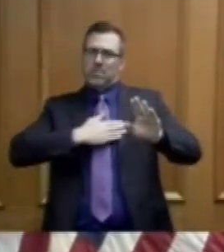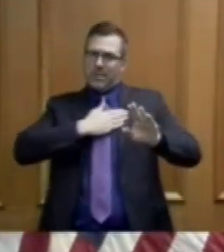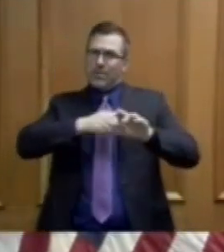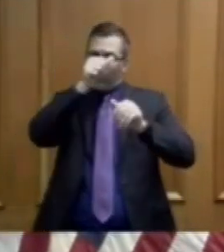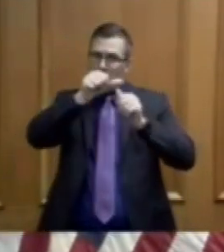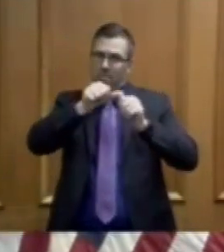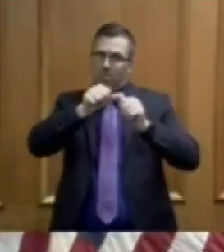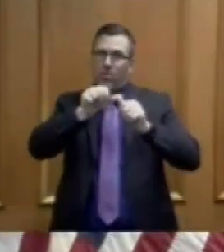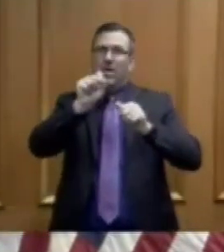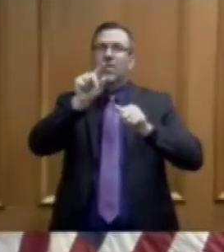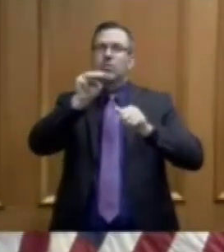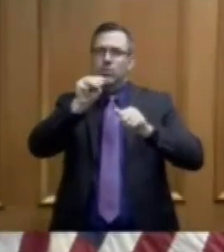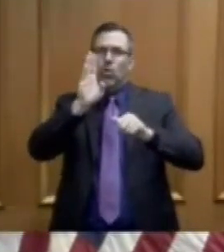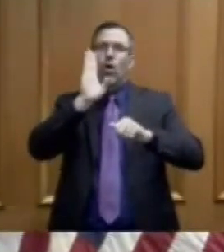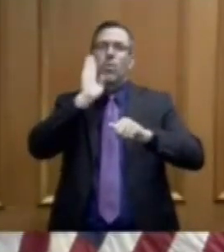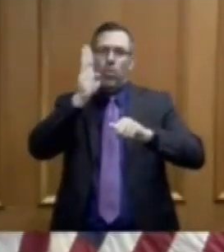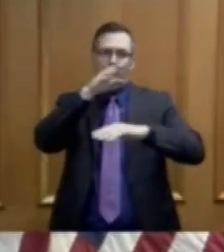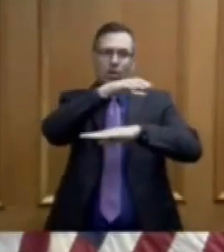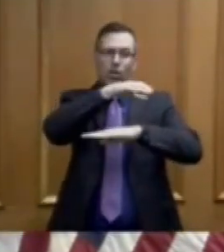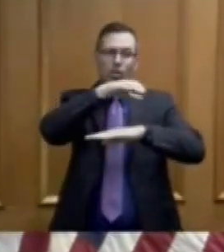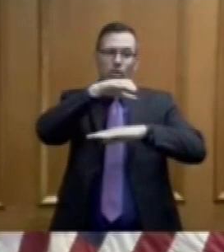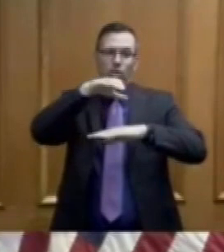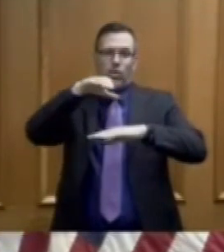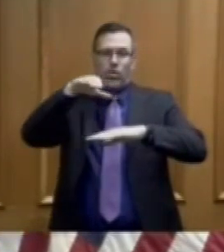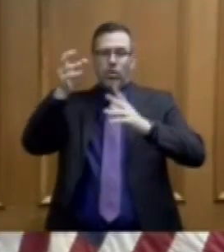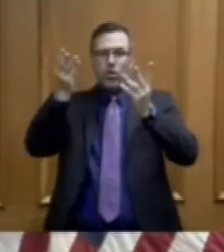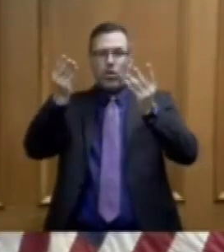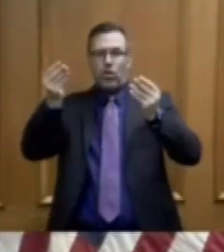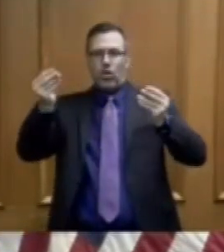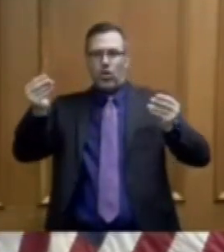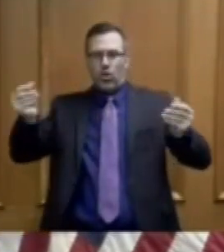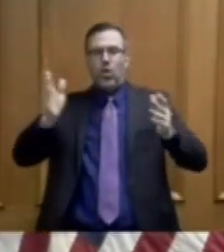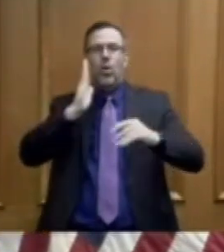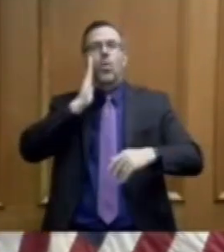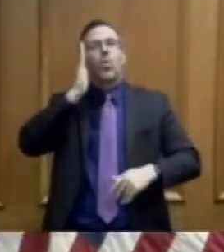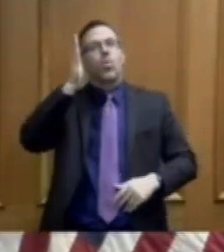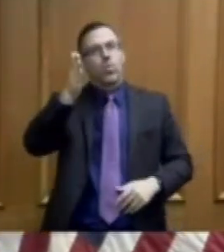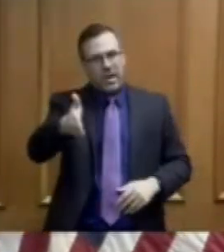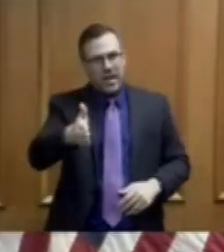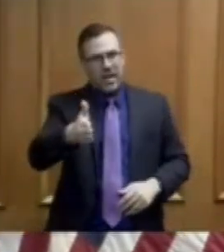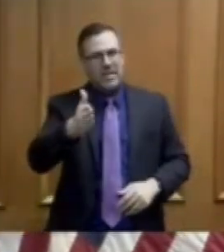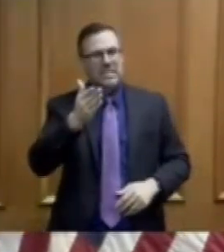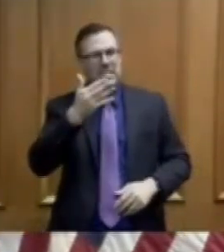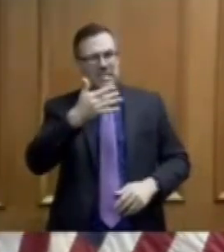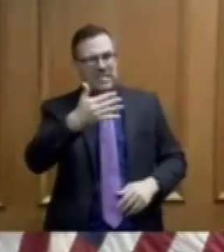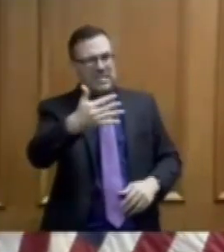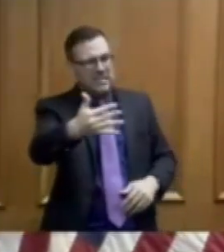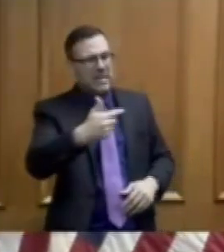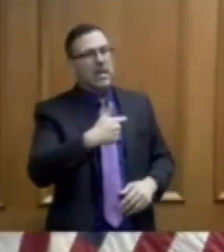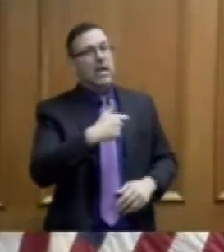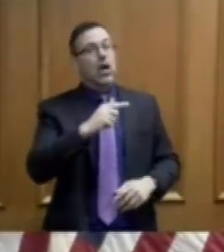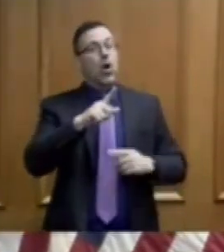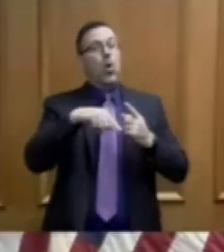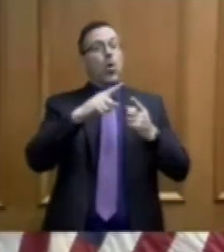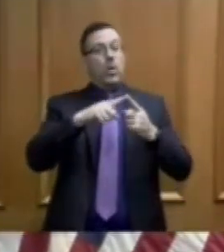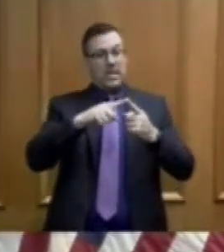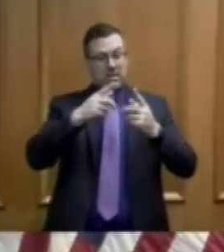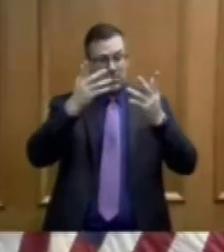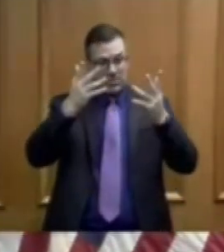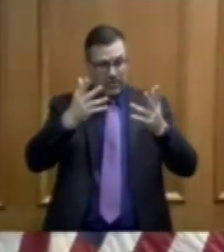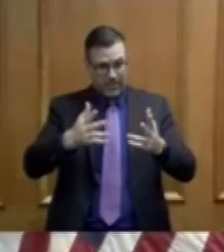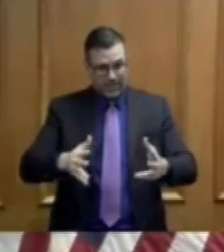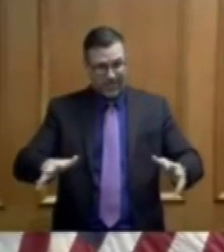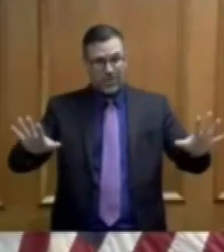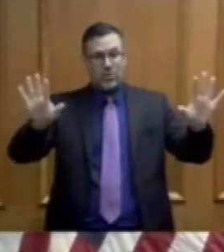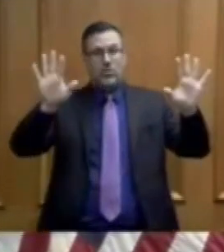It is passing. There will be a day when these clouds break, and when they do, we have great hope that the picture here will